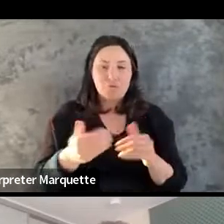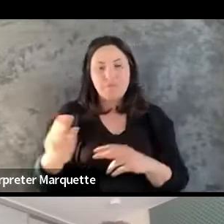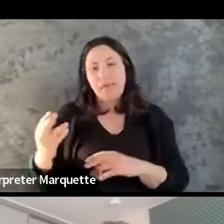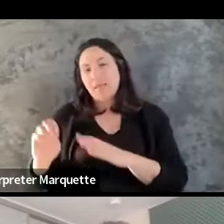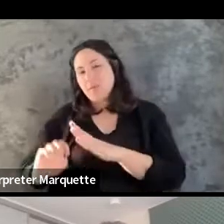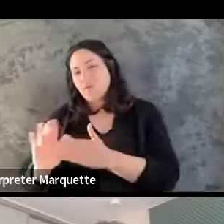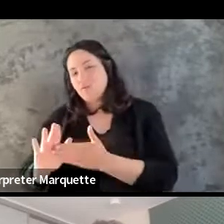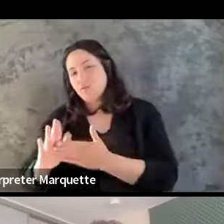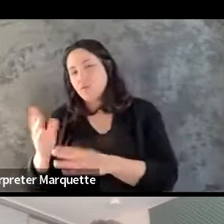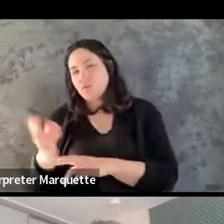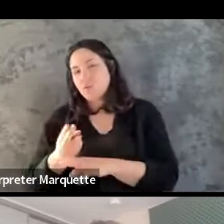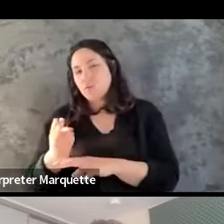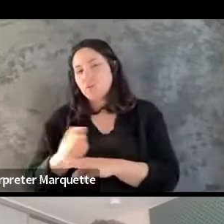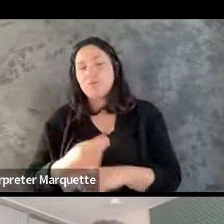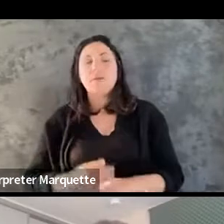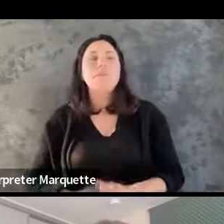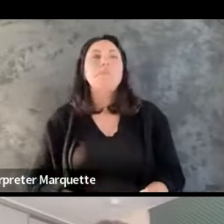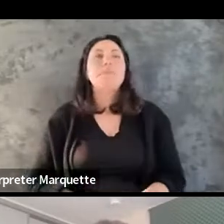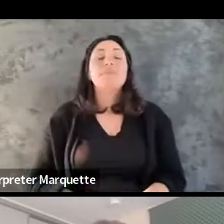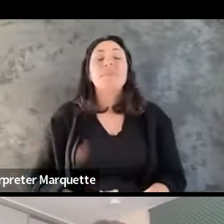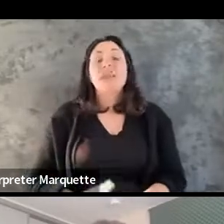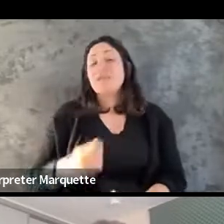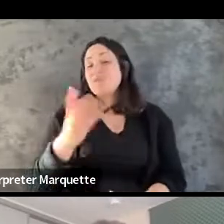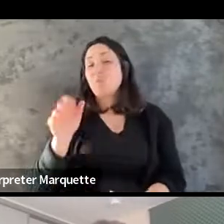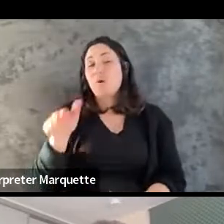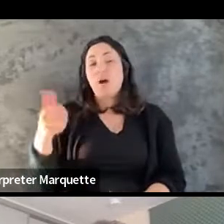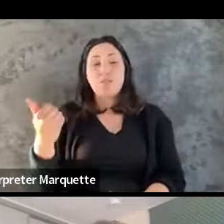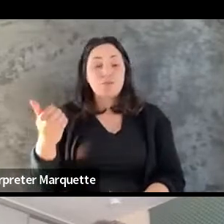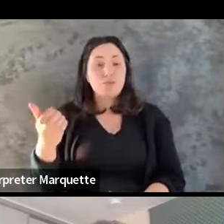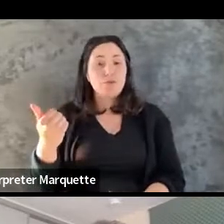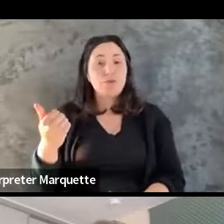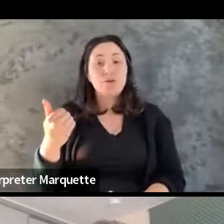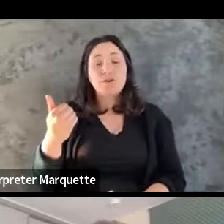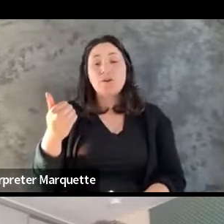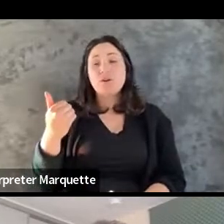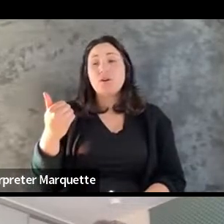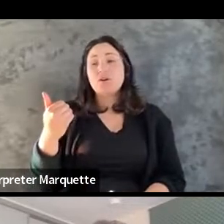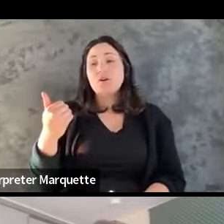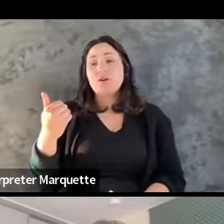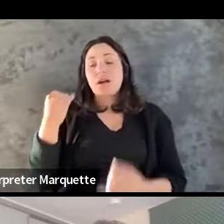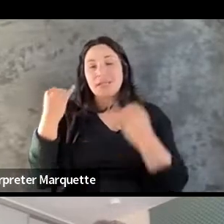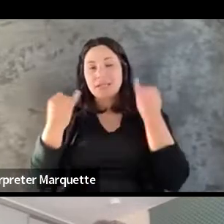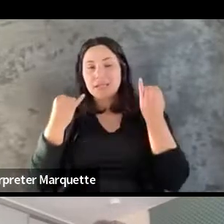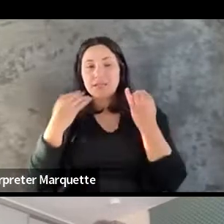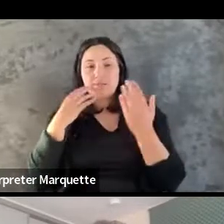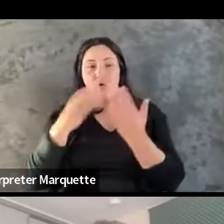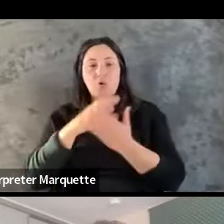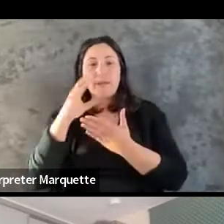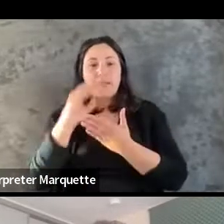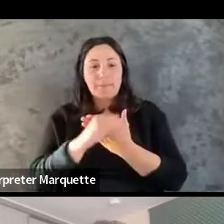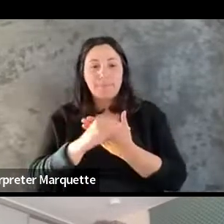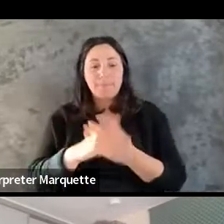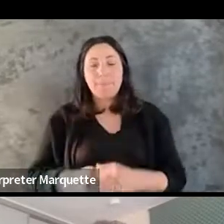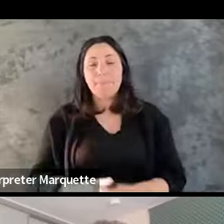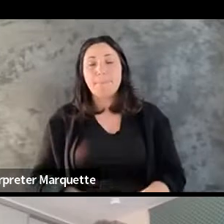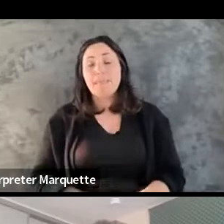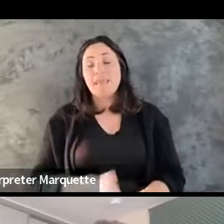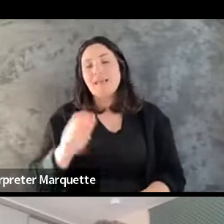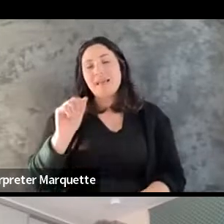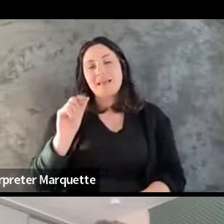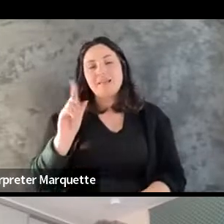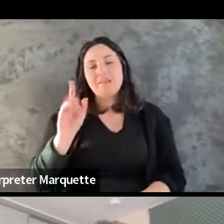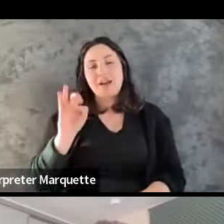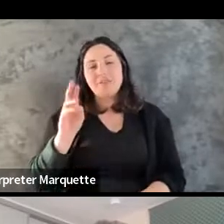And there's a few others that we're going to be incorporating into a curriculum for next year in advisory. The advisory period is